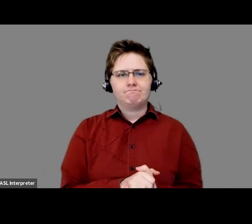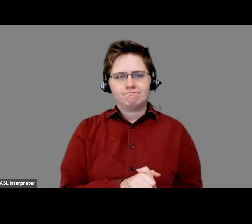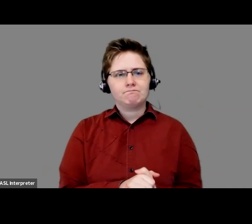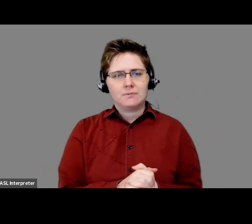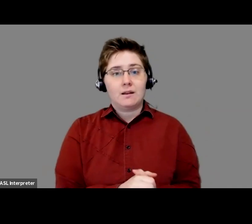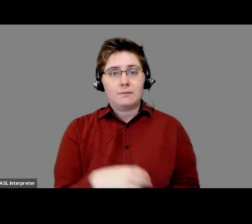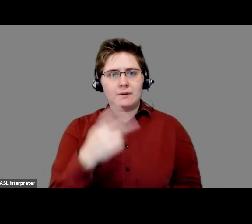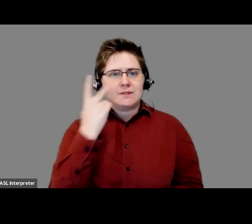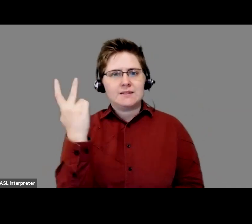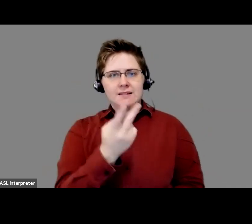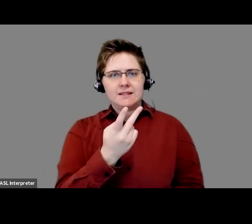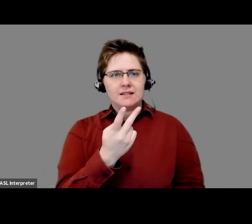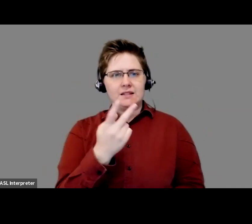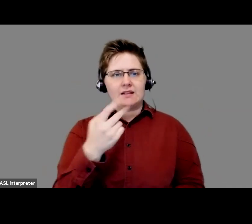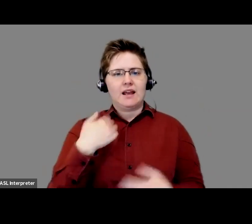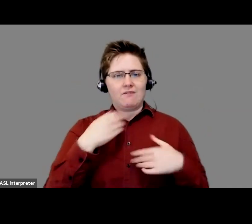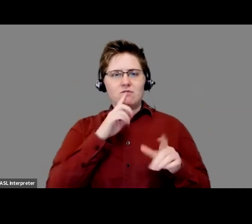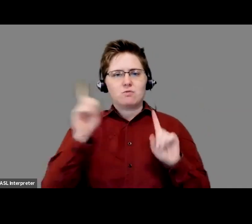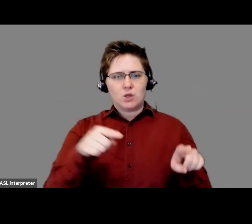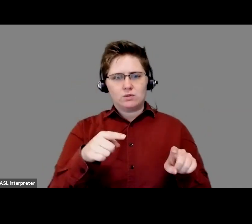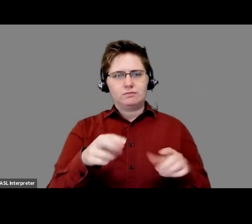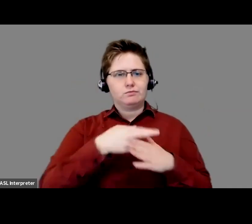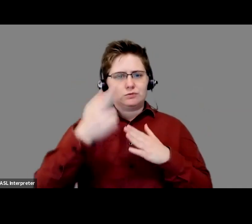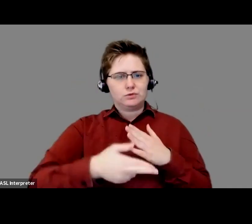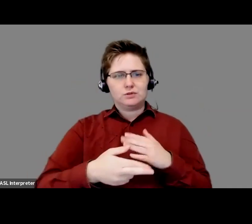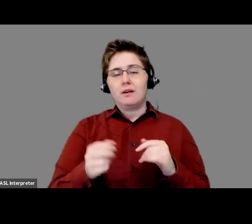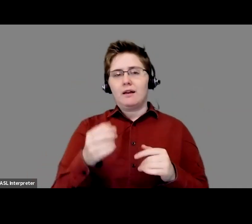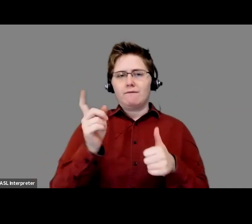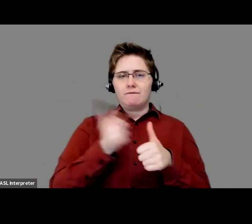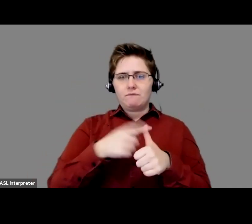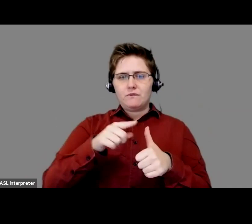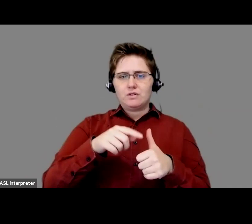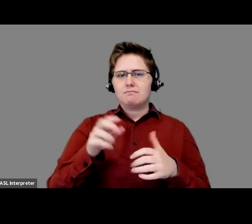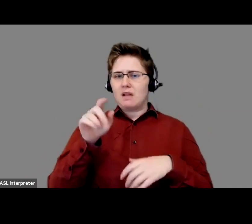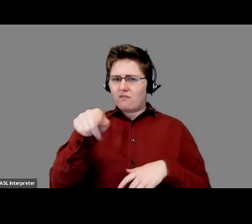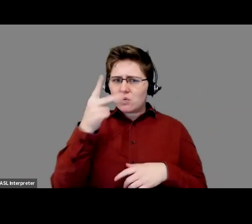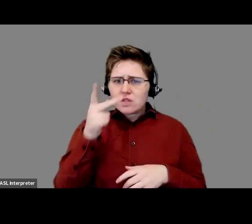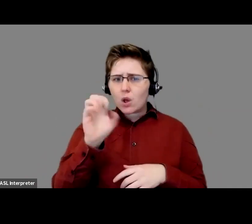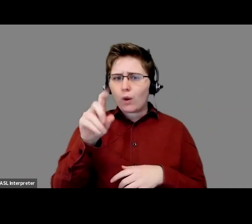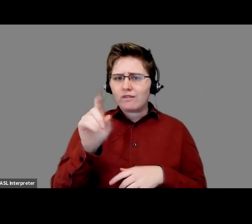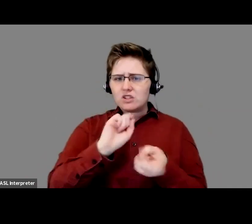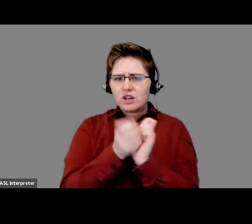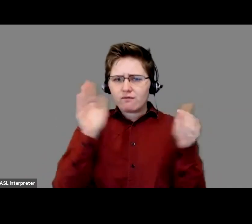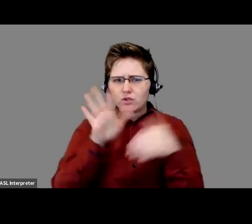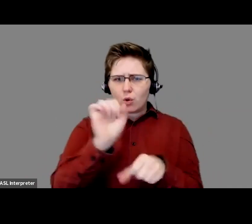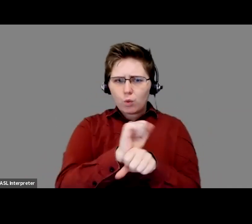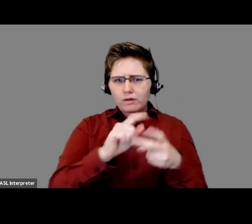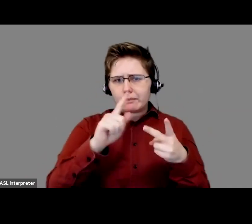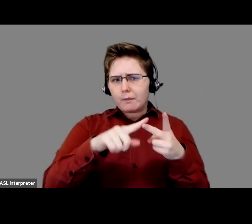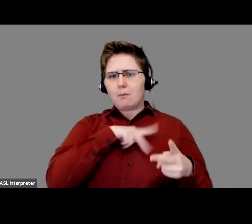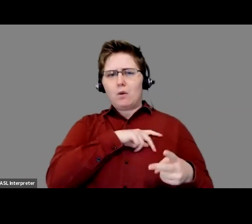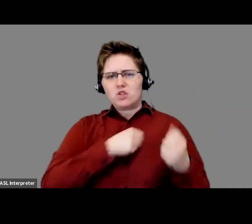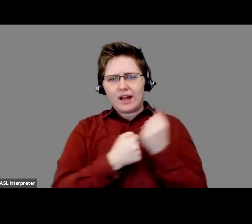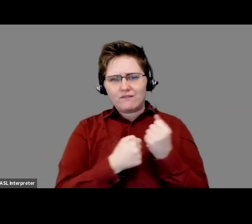so we have the poll results here. So the first question was, how have you seen COVID change the focus of your work and or